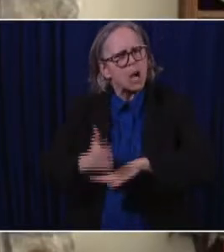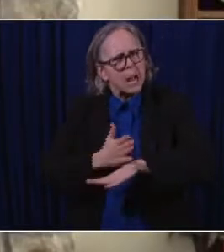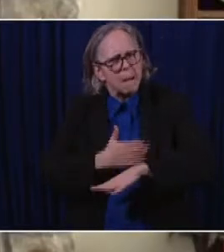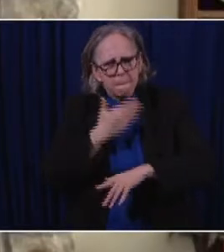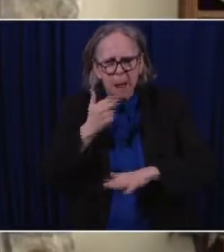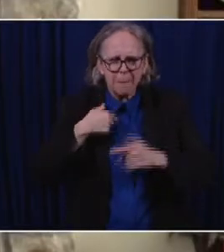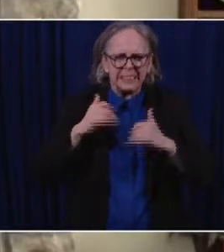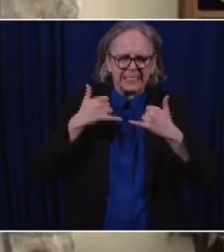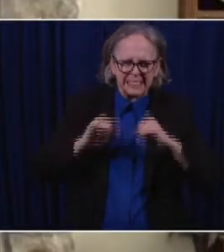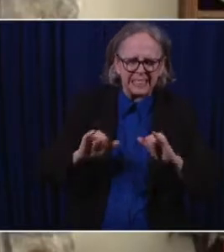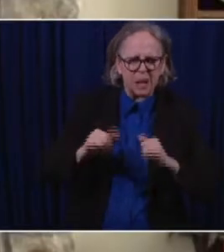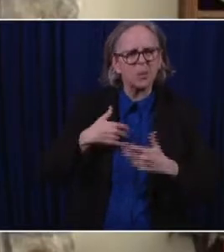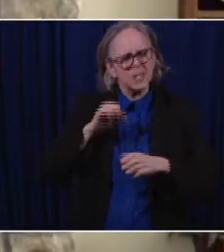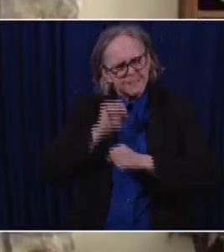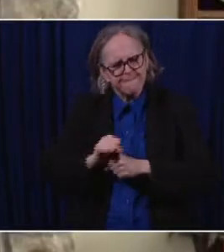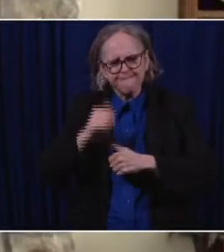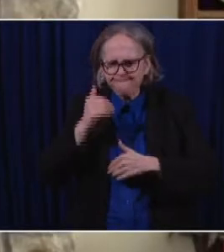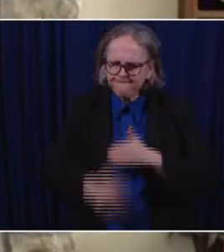commissioners, we're working with the mayors.